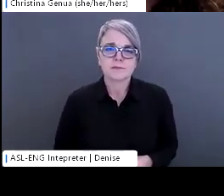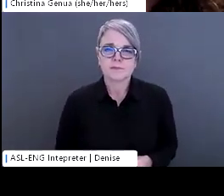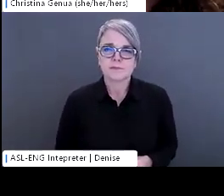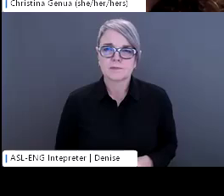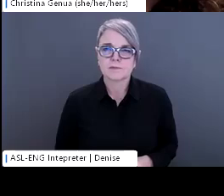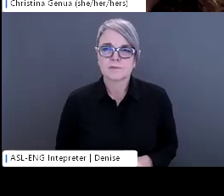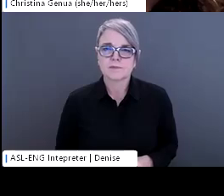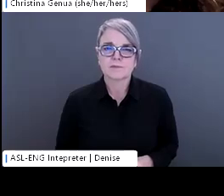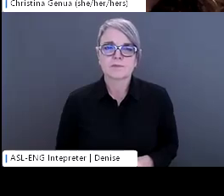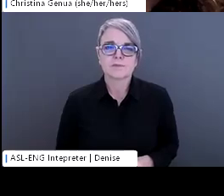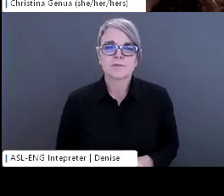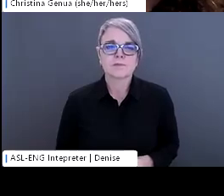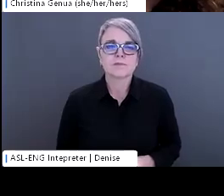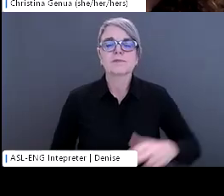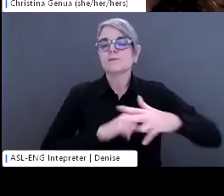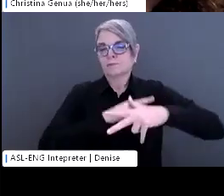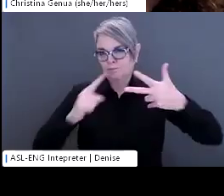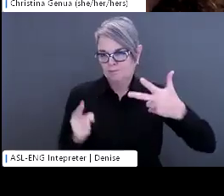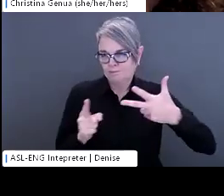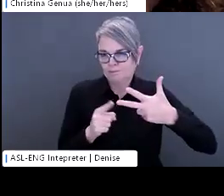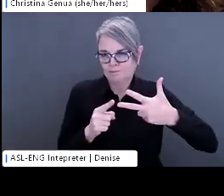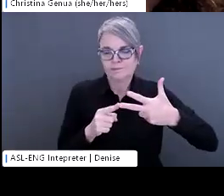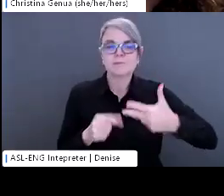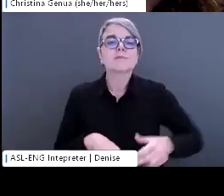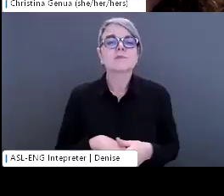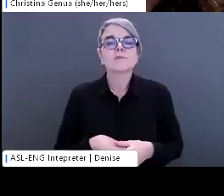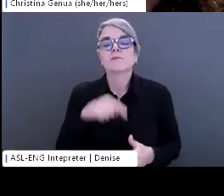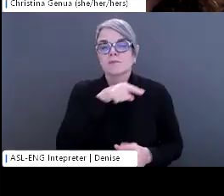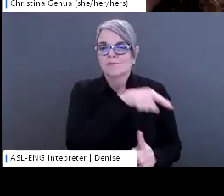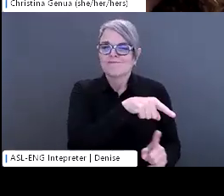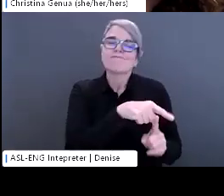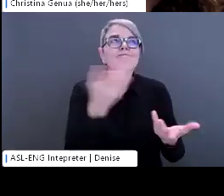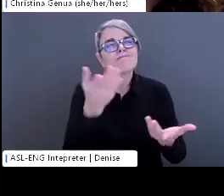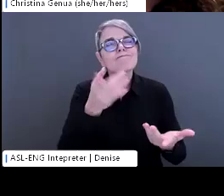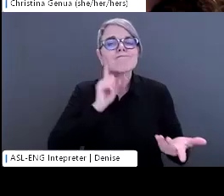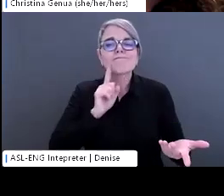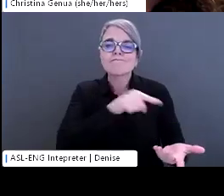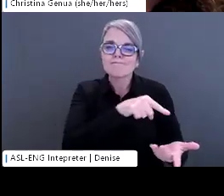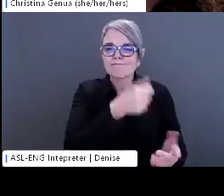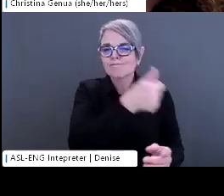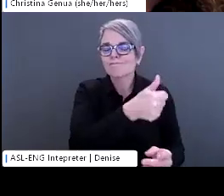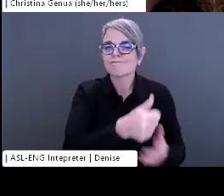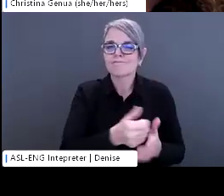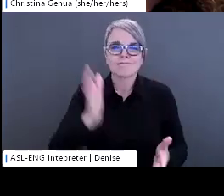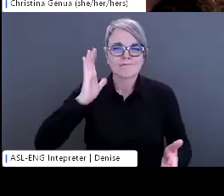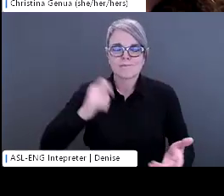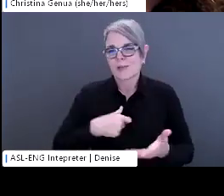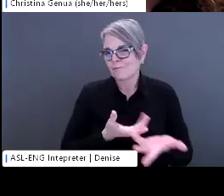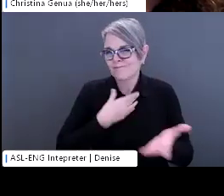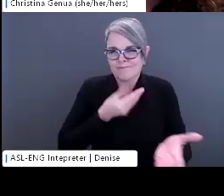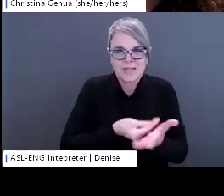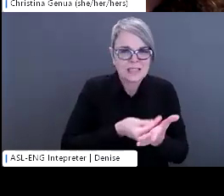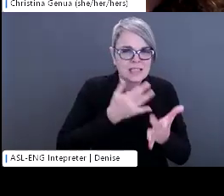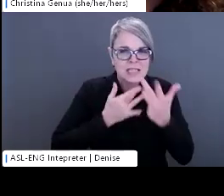So let's imagine that Riley has had money struggles before and had to declare bankruptcy. So does that mean that the bank won't let her open an account now?